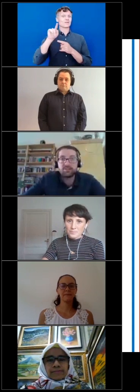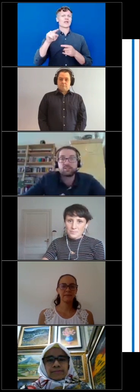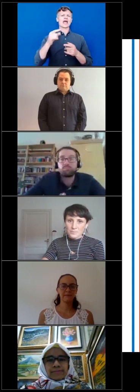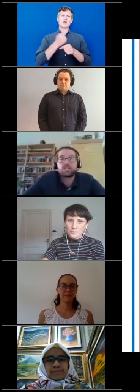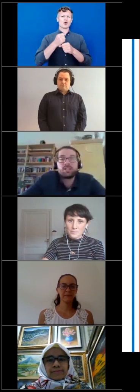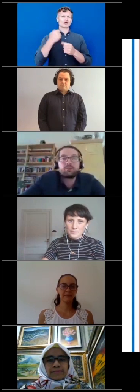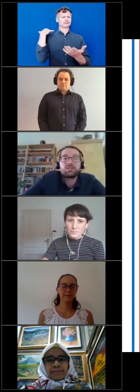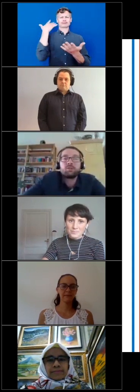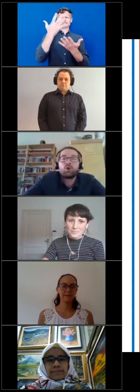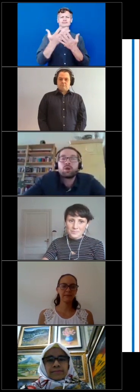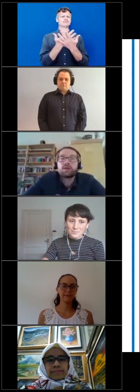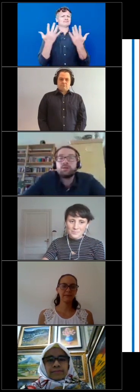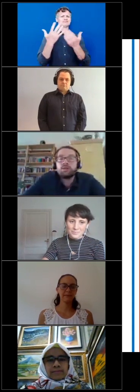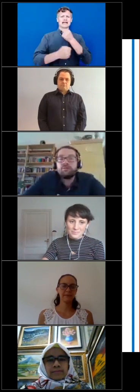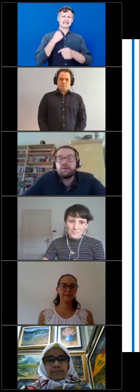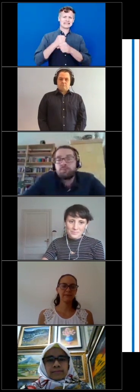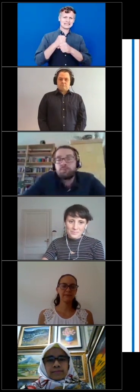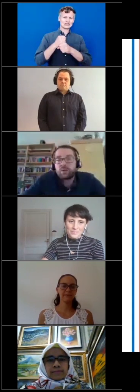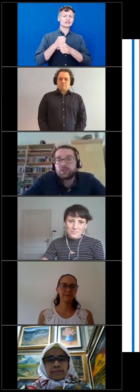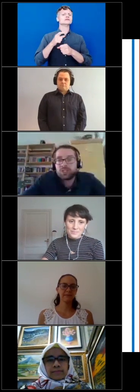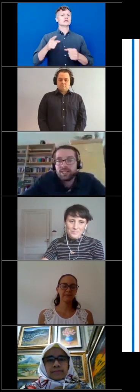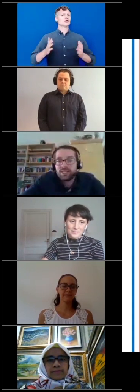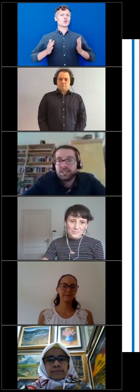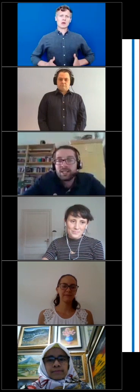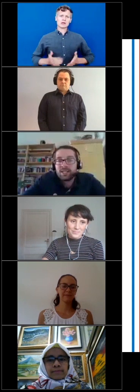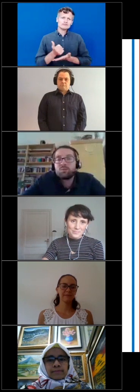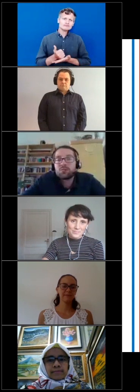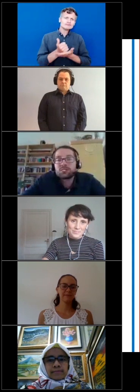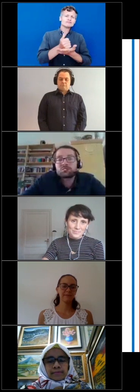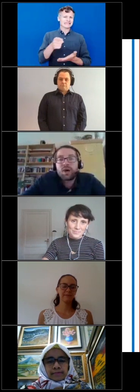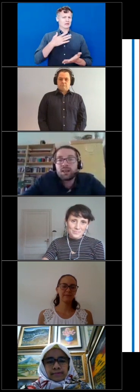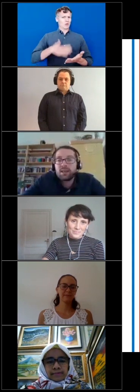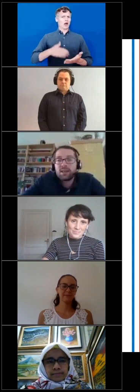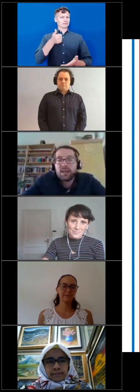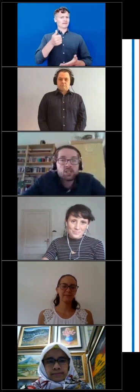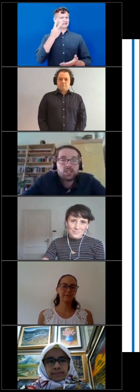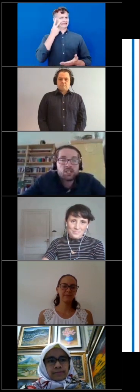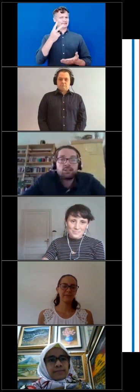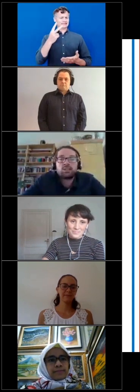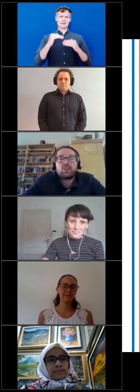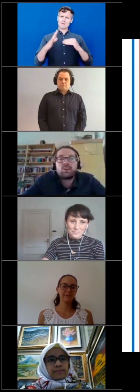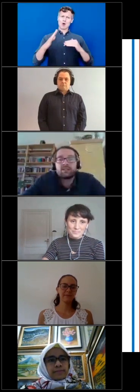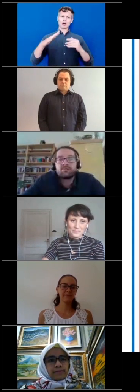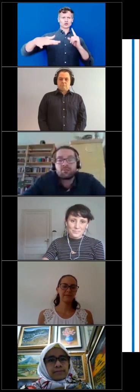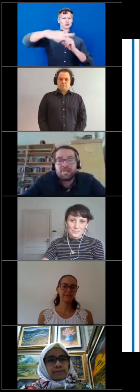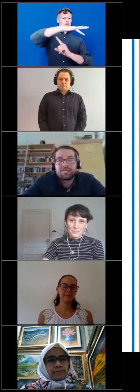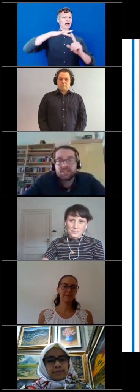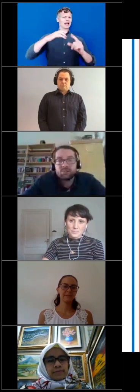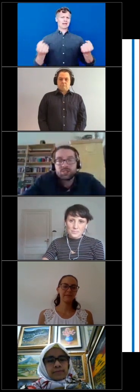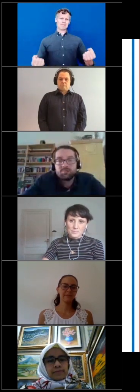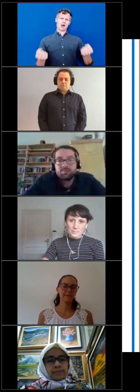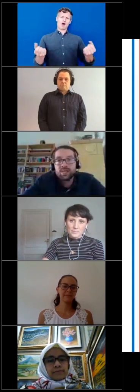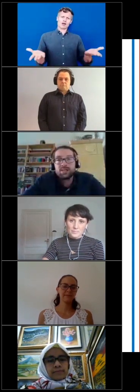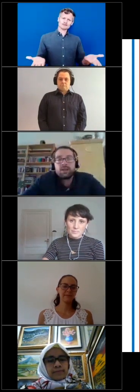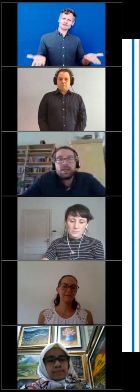himself as passionate to see a more inclusive and empowered society and works in Somalia as an inclusion technical advisor for humanity and